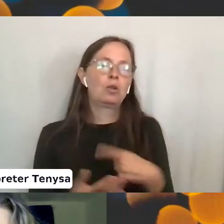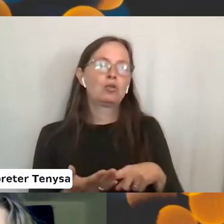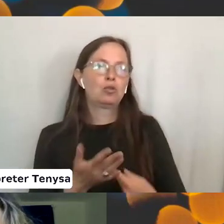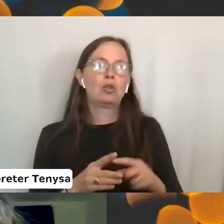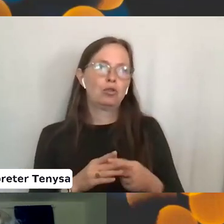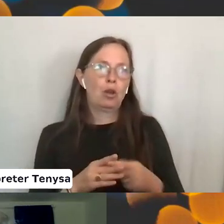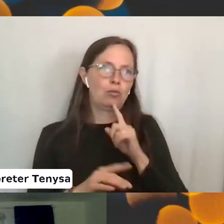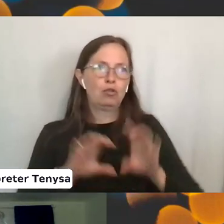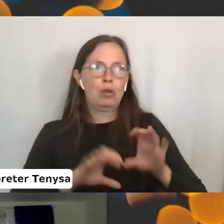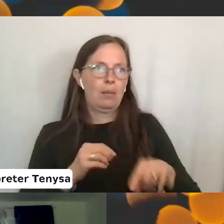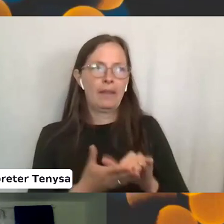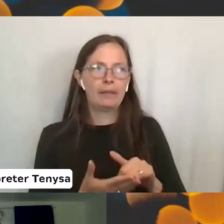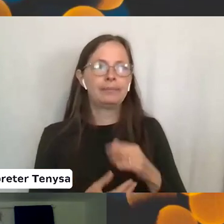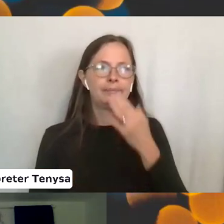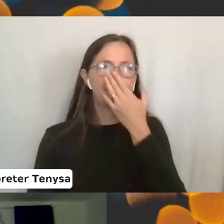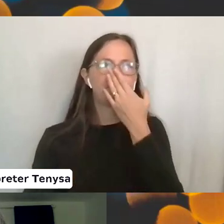that, but okay.